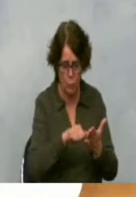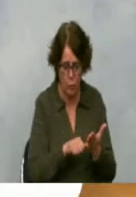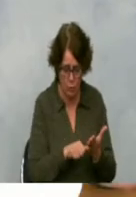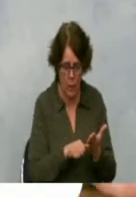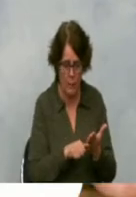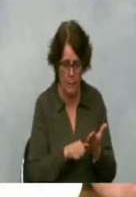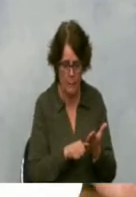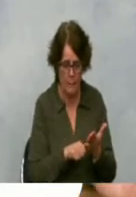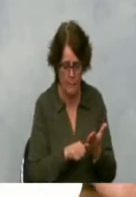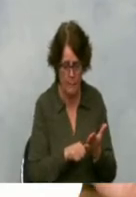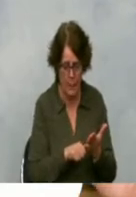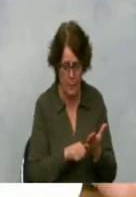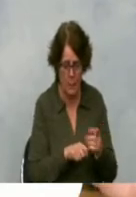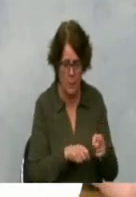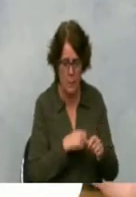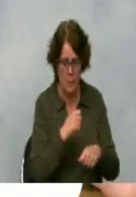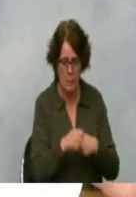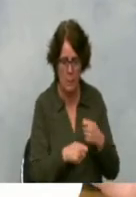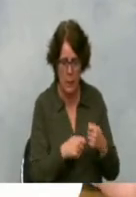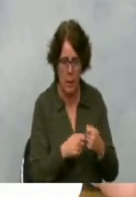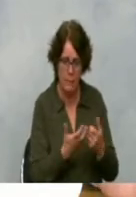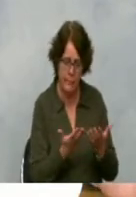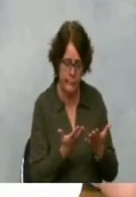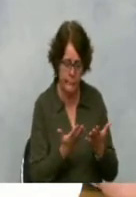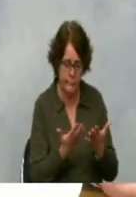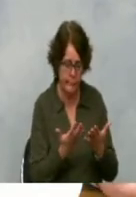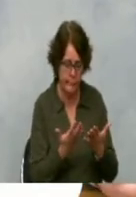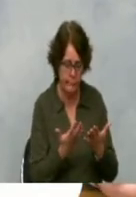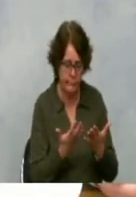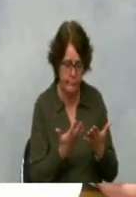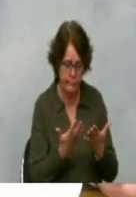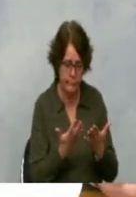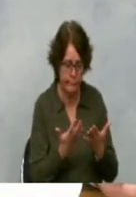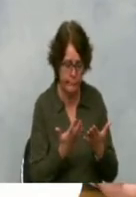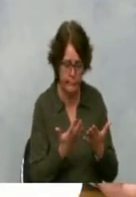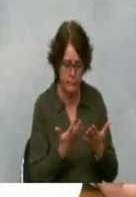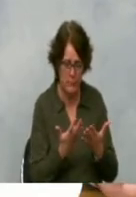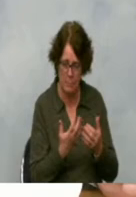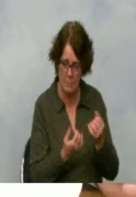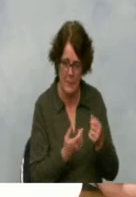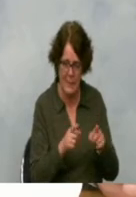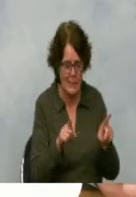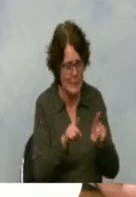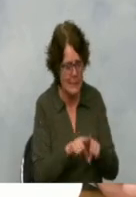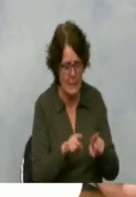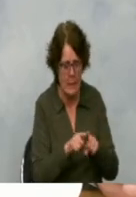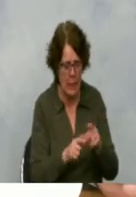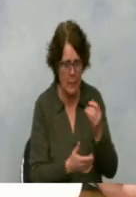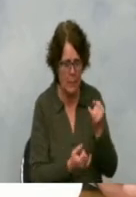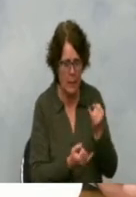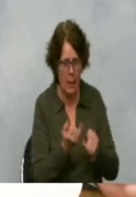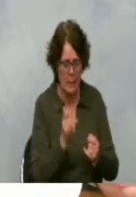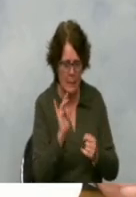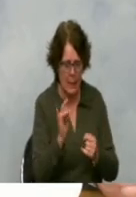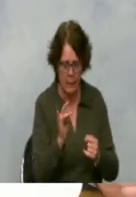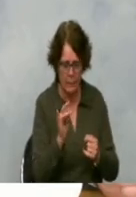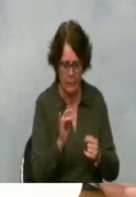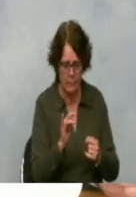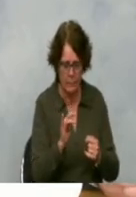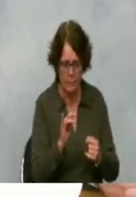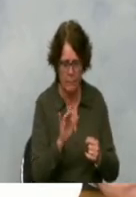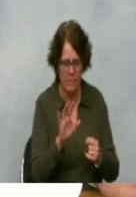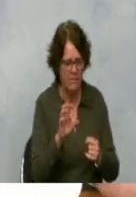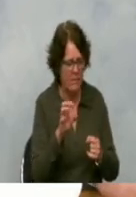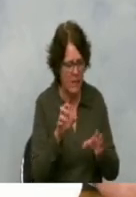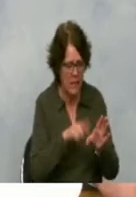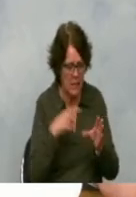has become a par for the course, right, across maybe the past 10 to 15 years. What that